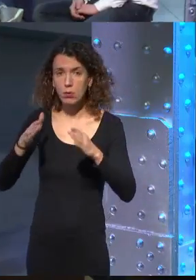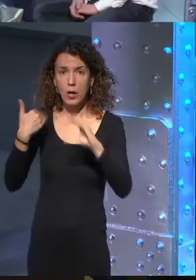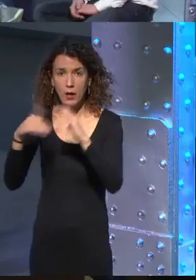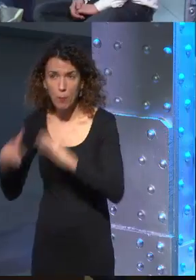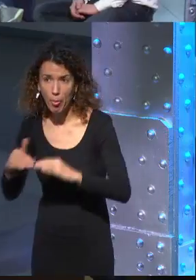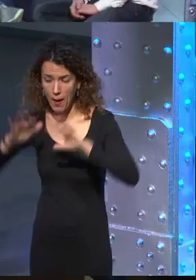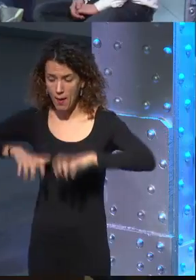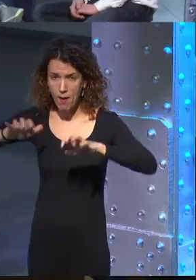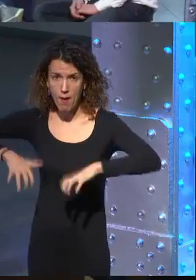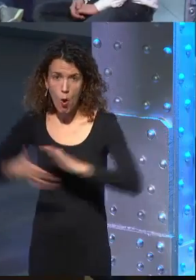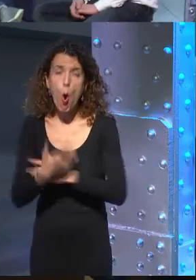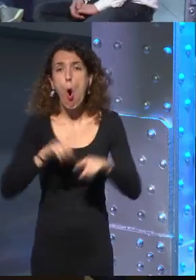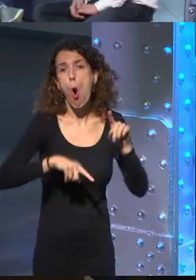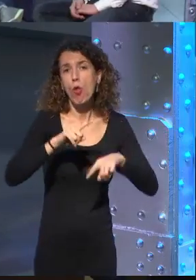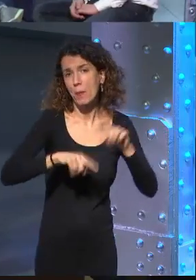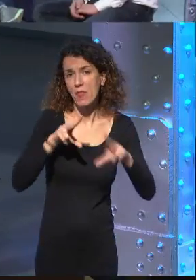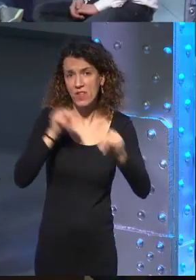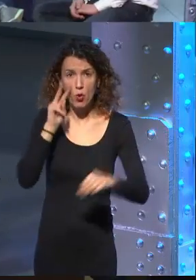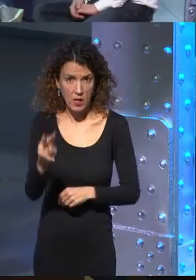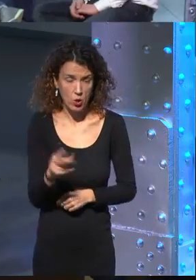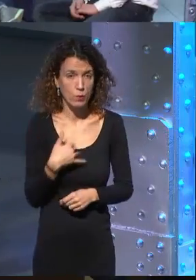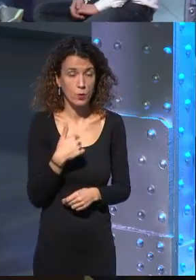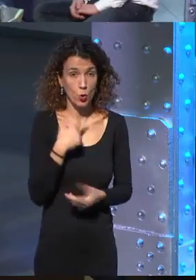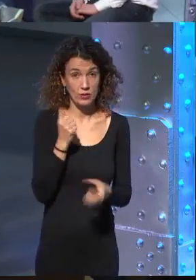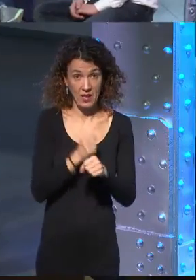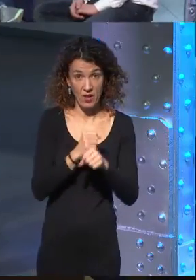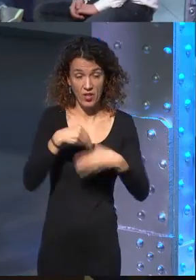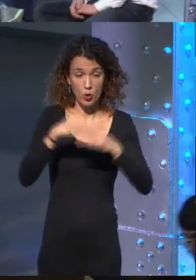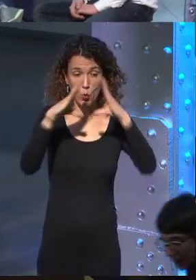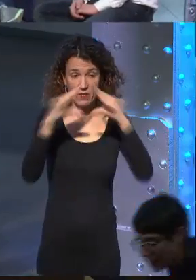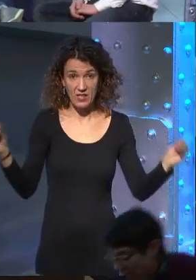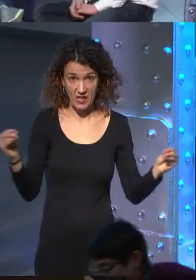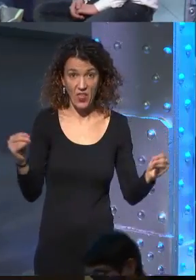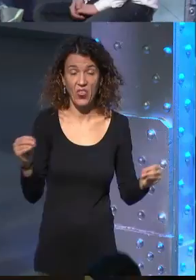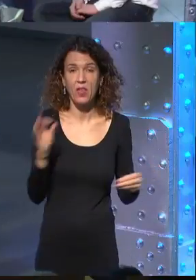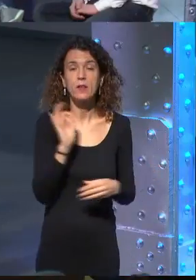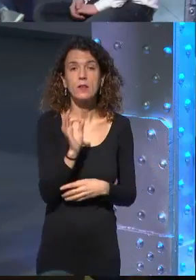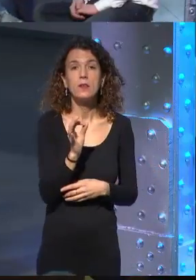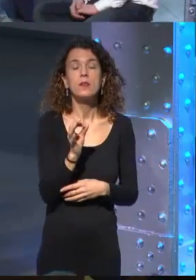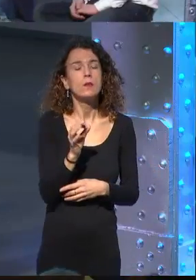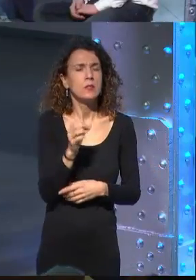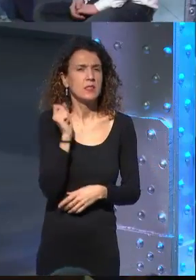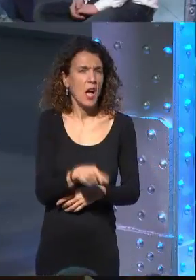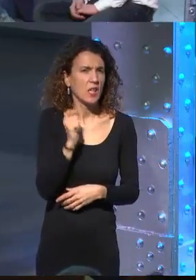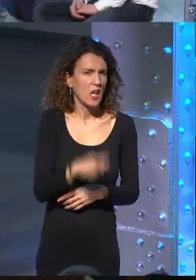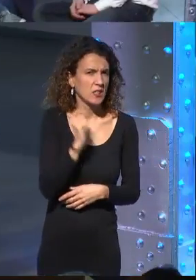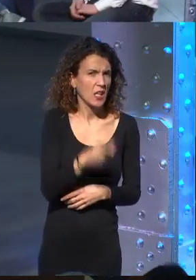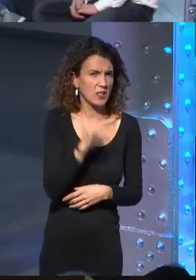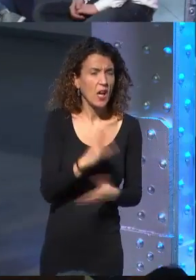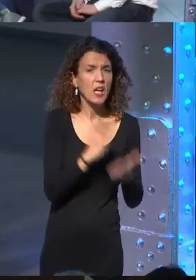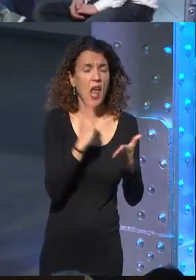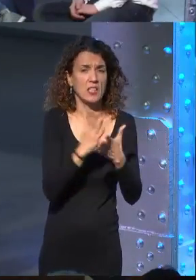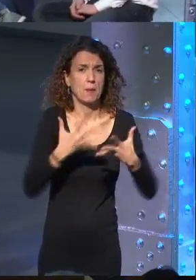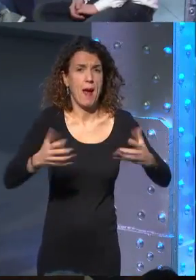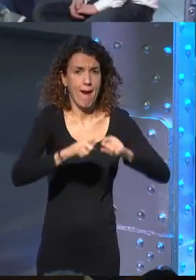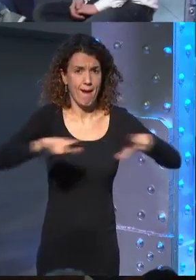together, we're all paying attention, and the rest of the time we devote it to watch videos or responding to emails. I work in university